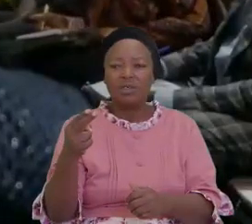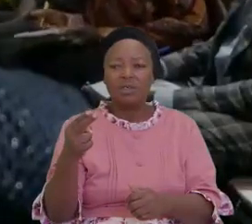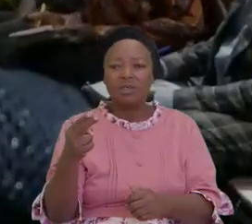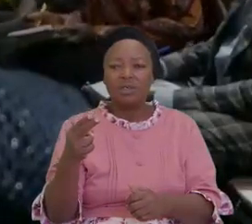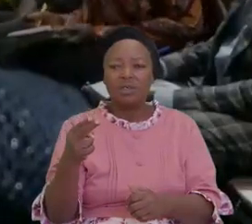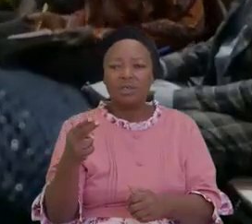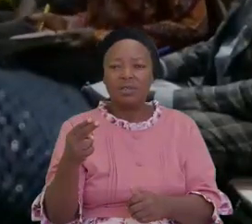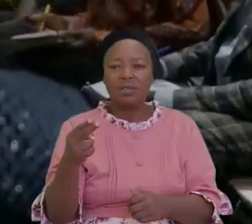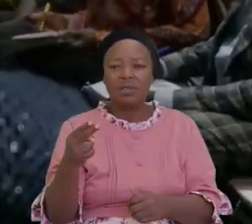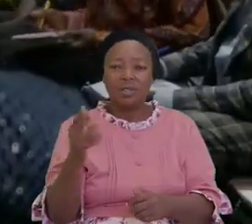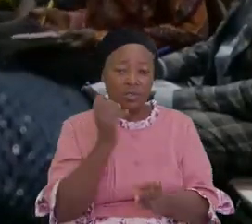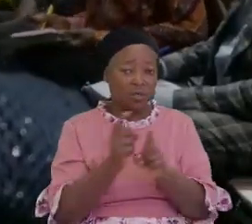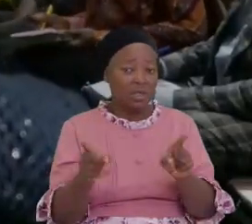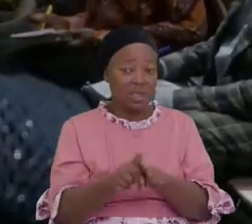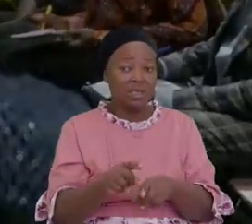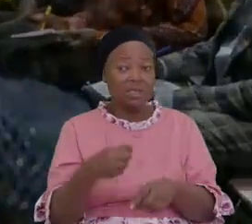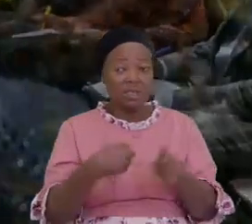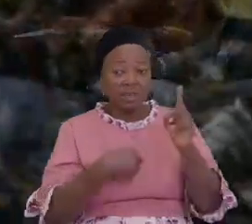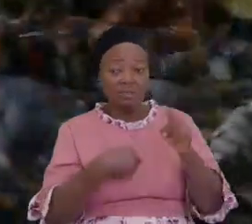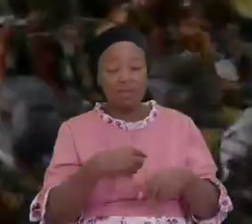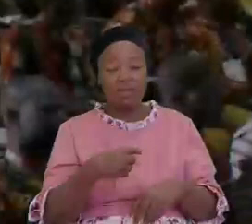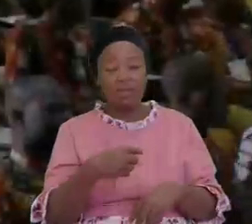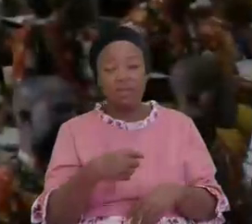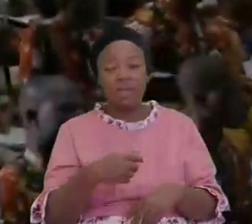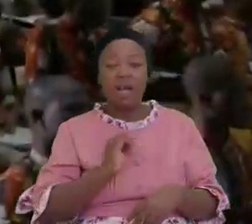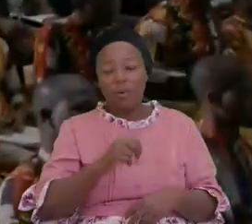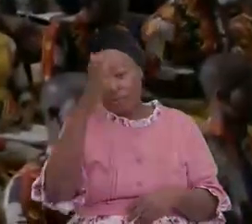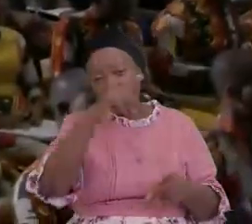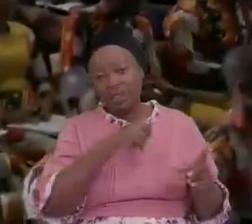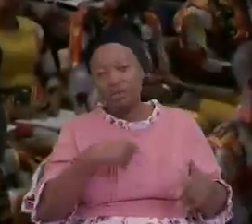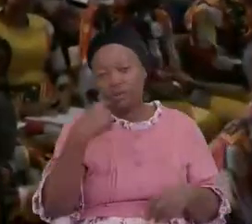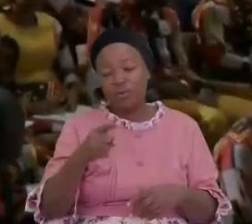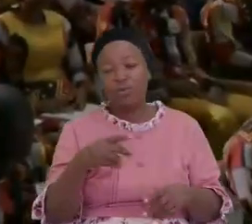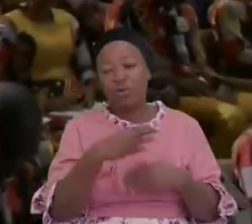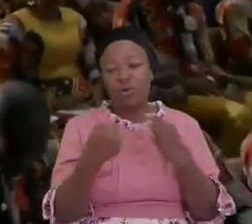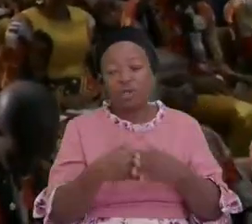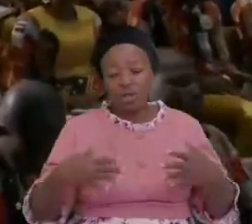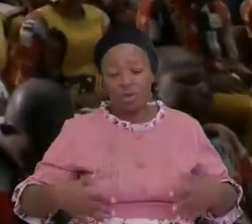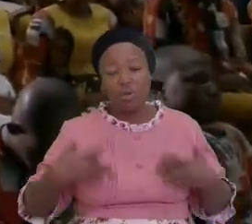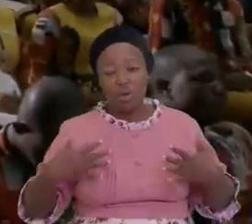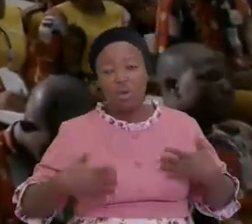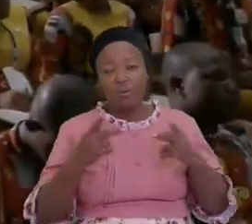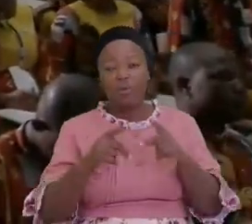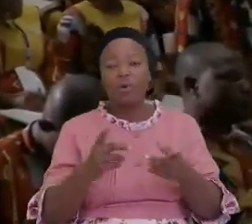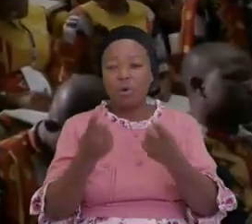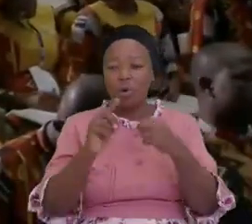Like we told our young people. Come up higher. Come up